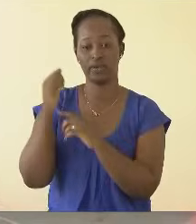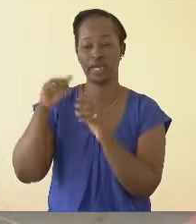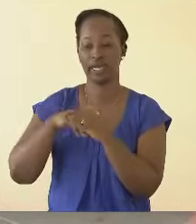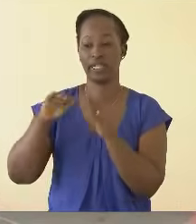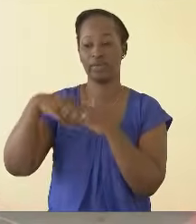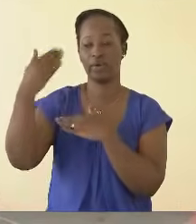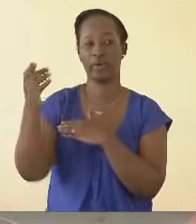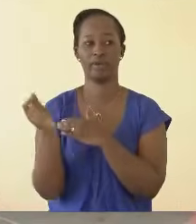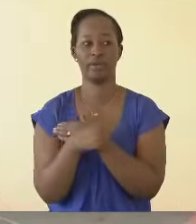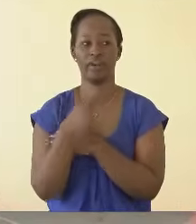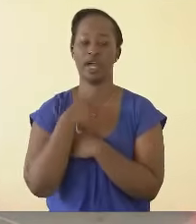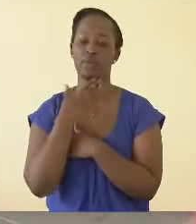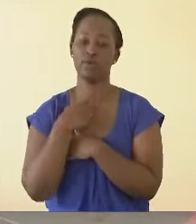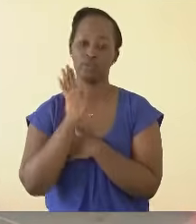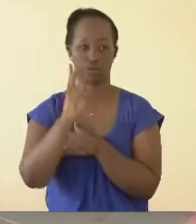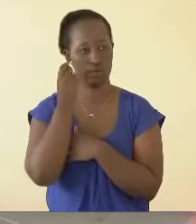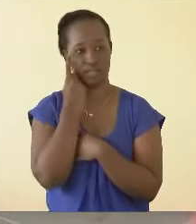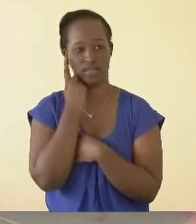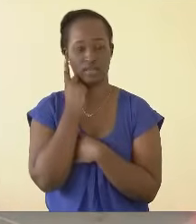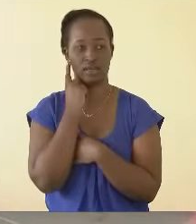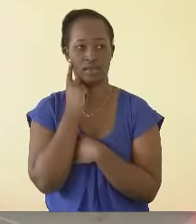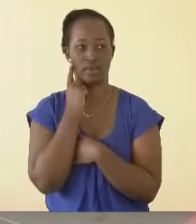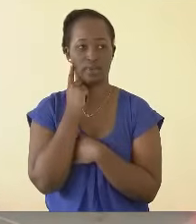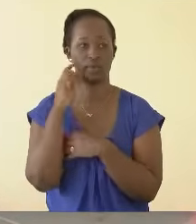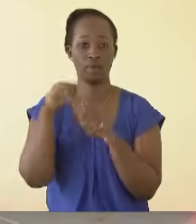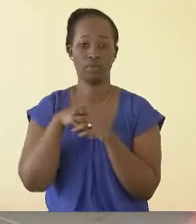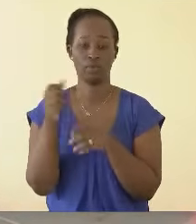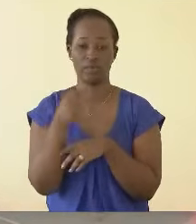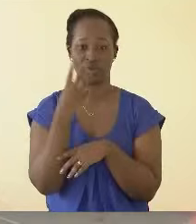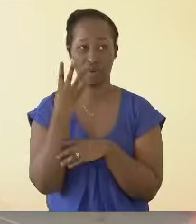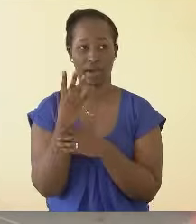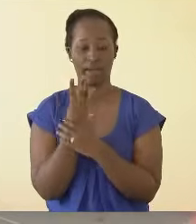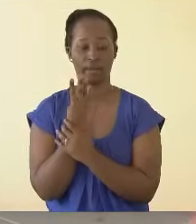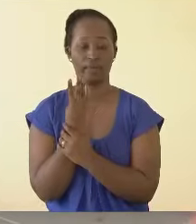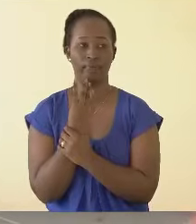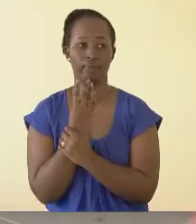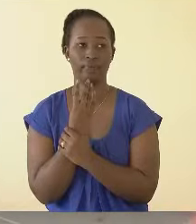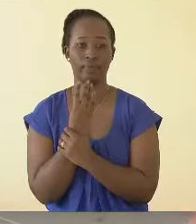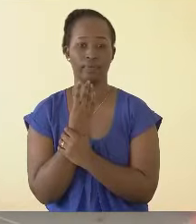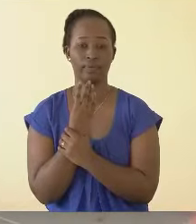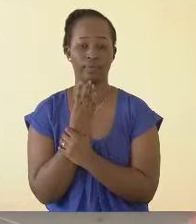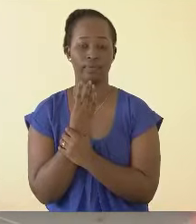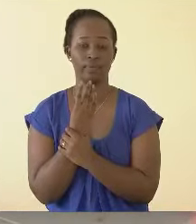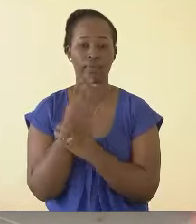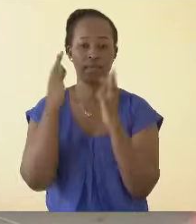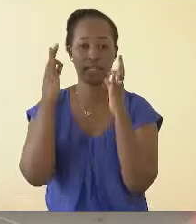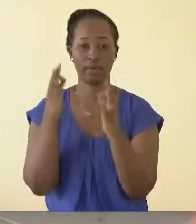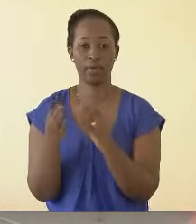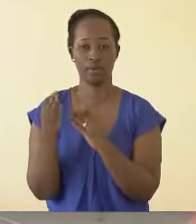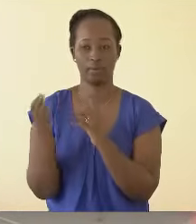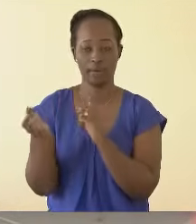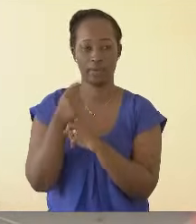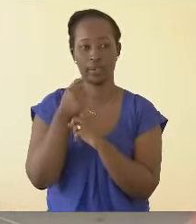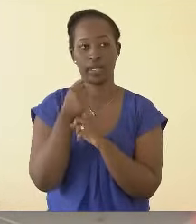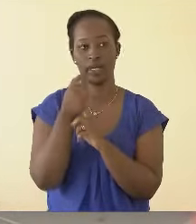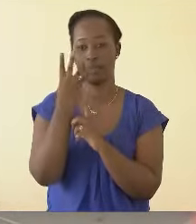month. So I want you to understand me. So in April, goods worth 200,000 were sold on